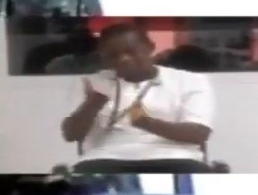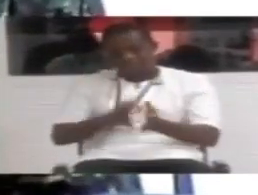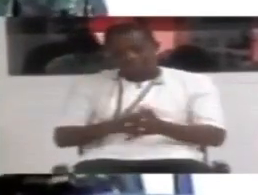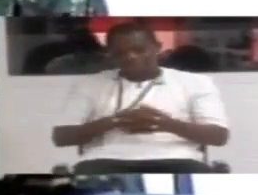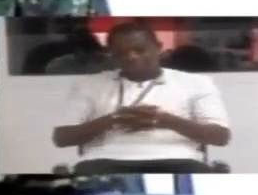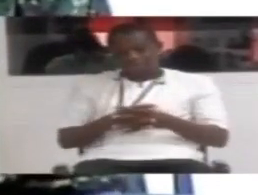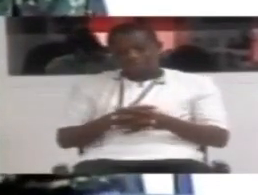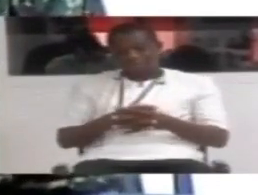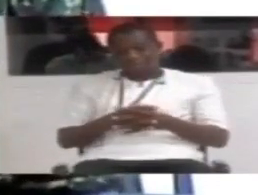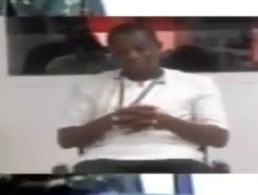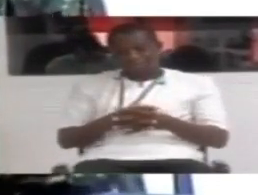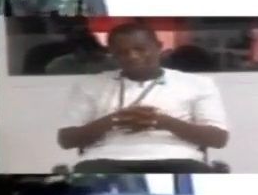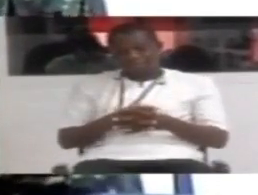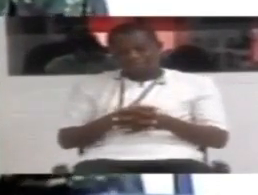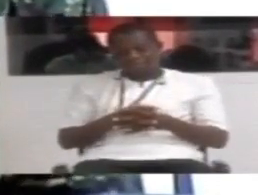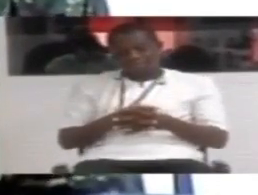bodies.